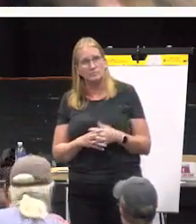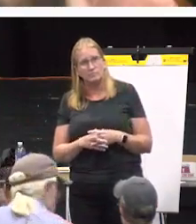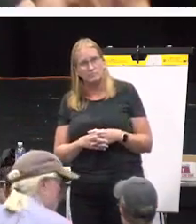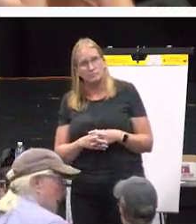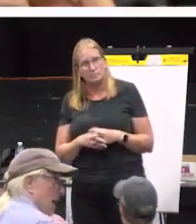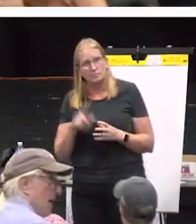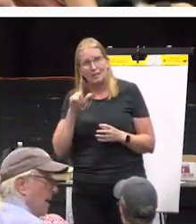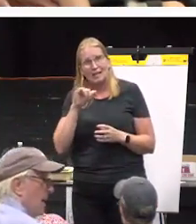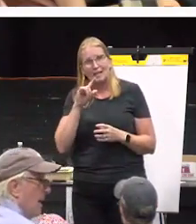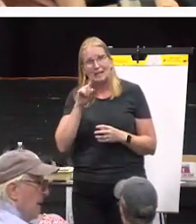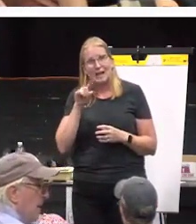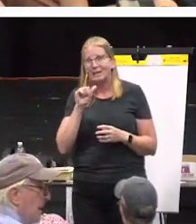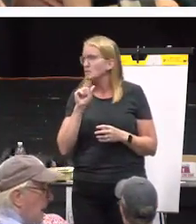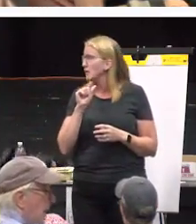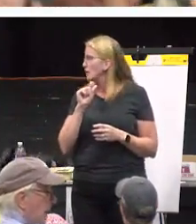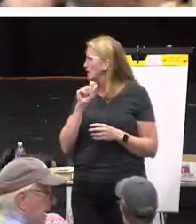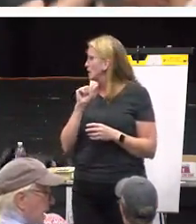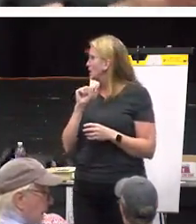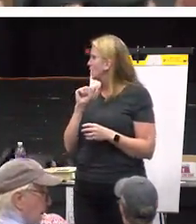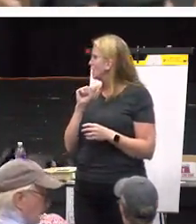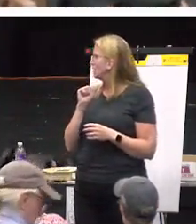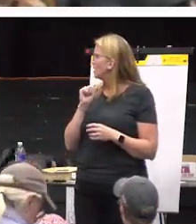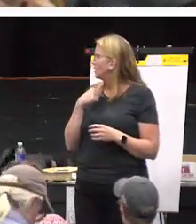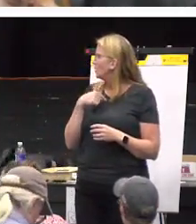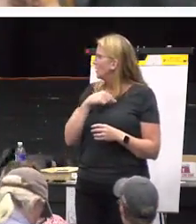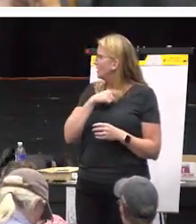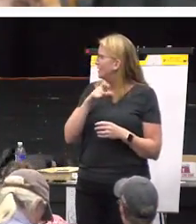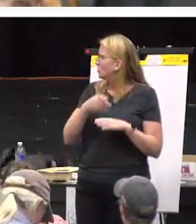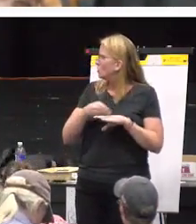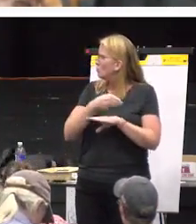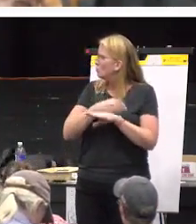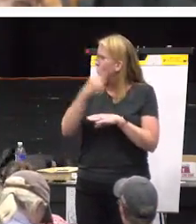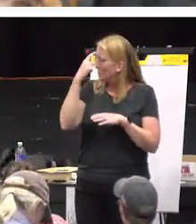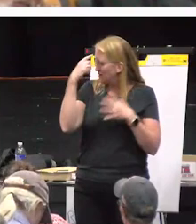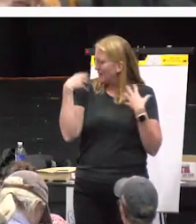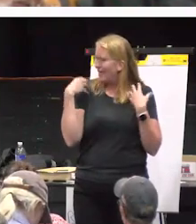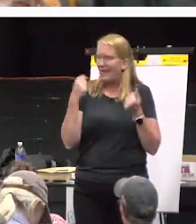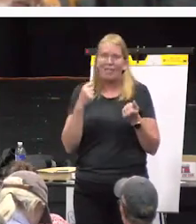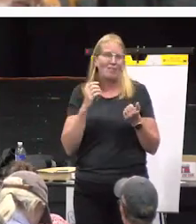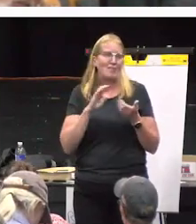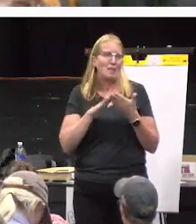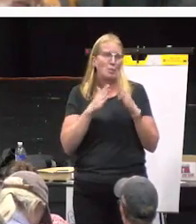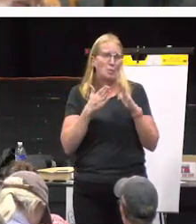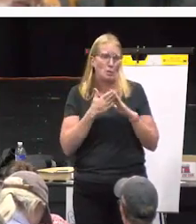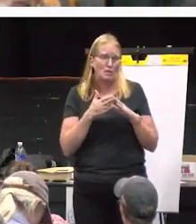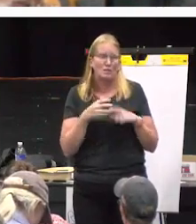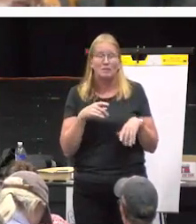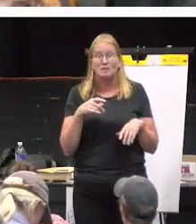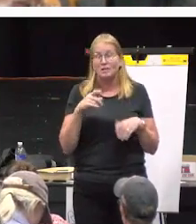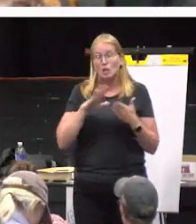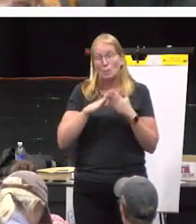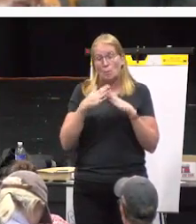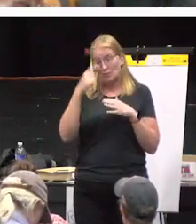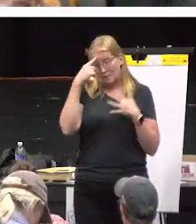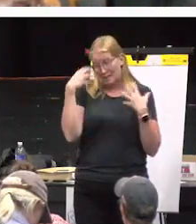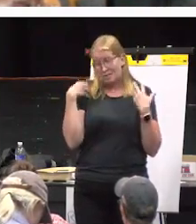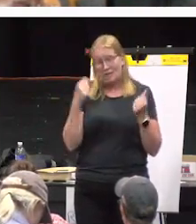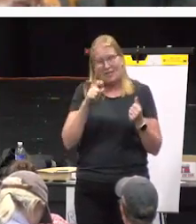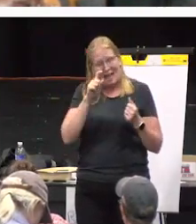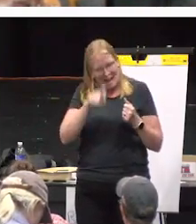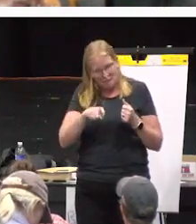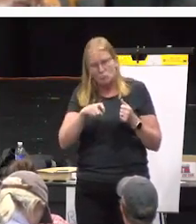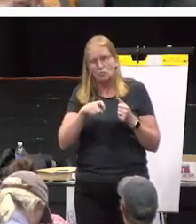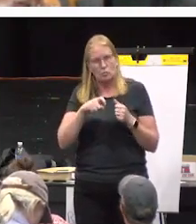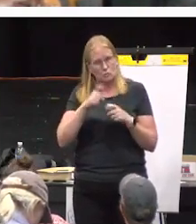Liza Earl Centers. Improve mental health in the community. Community mental health must remain a short